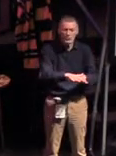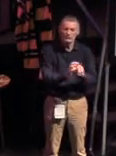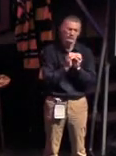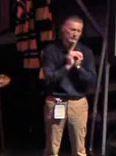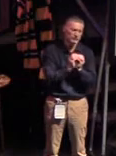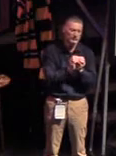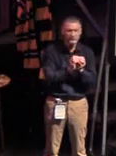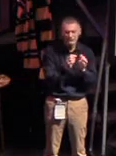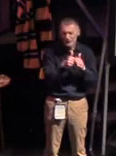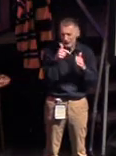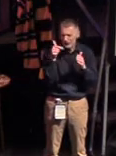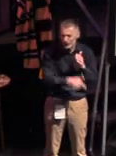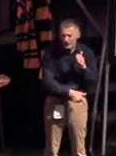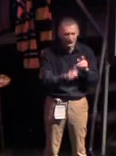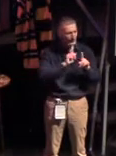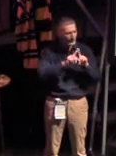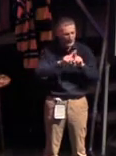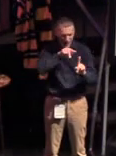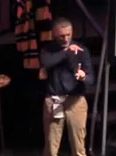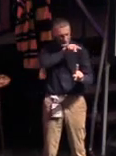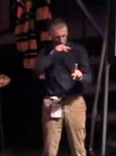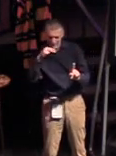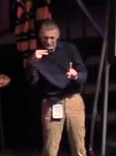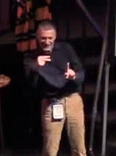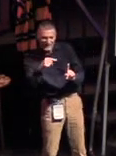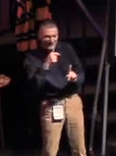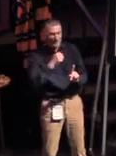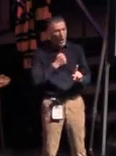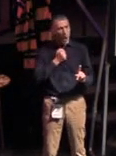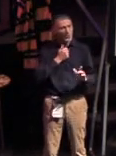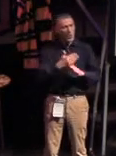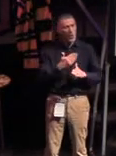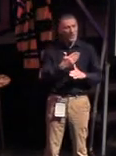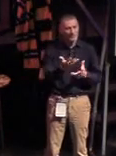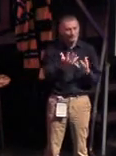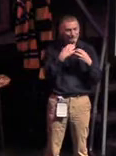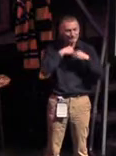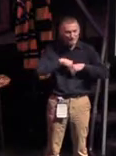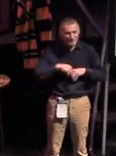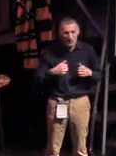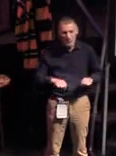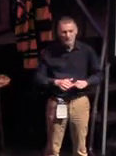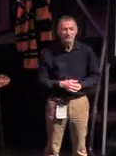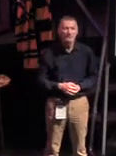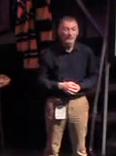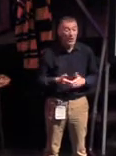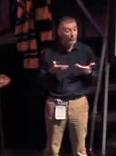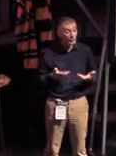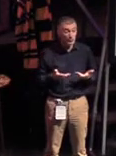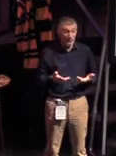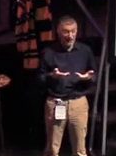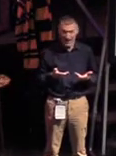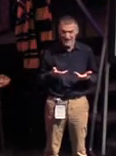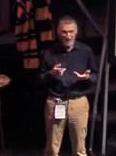and we'll be looking at it from so many different angles that I know it's going to massively enrich my own working practices. The conversation, debate,